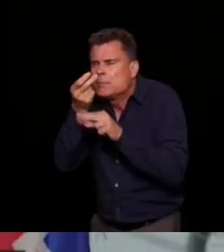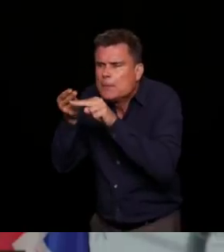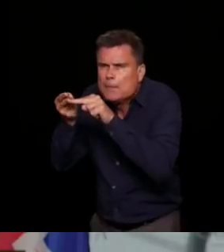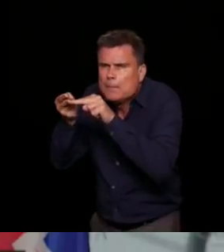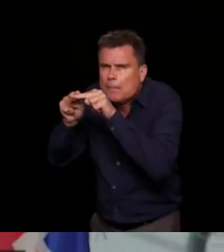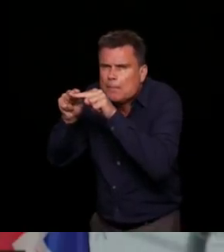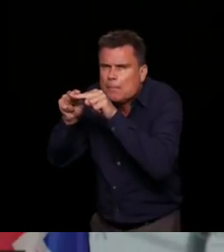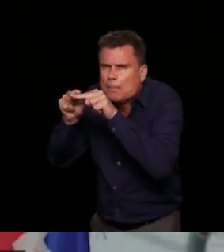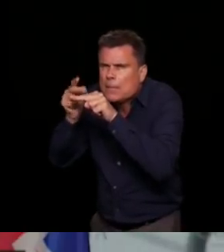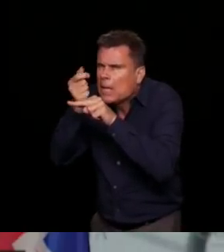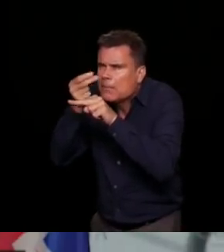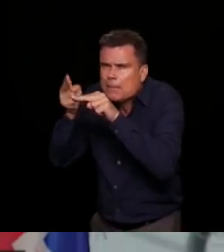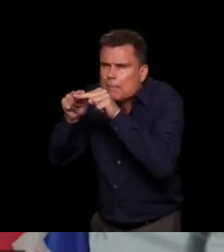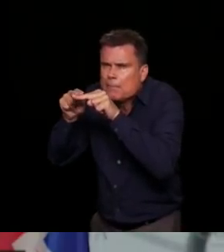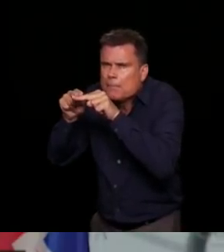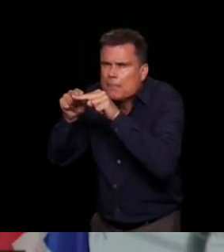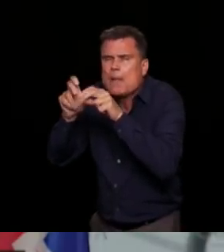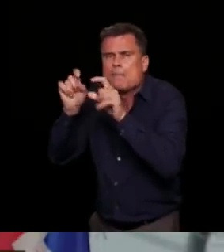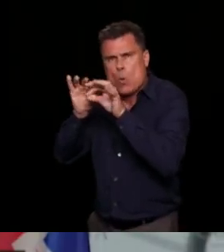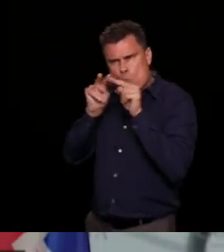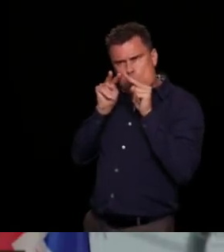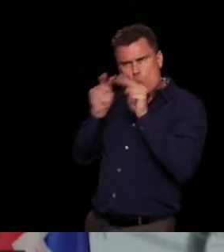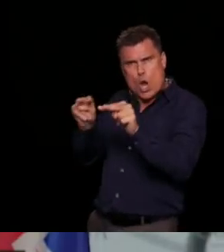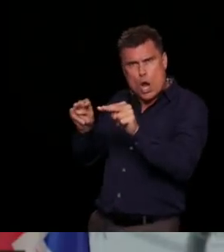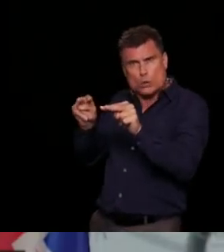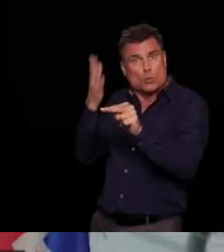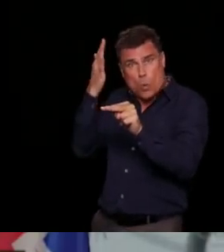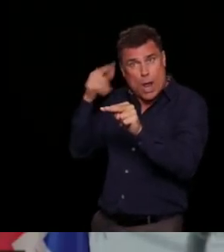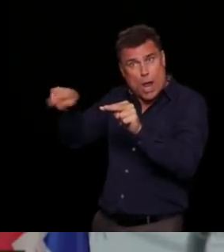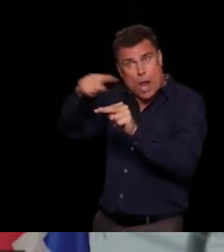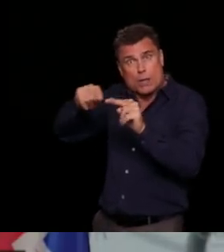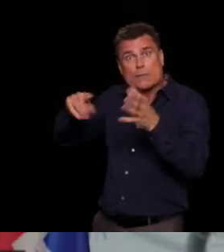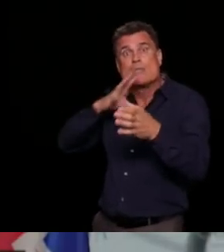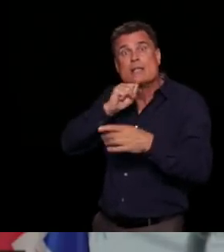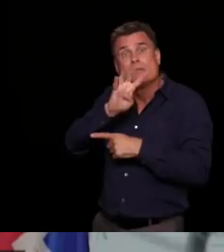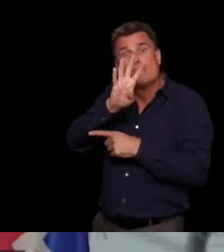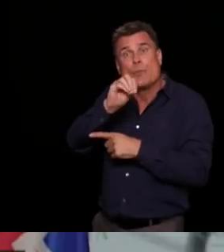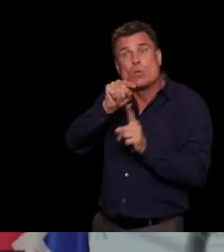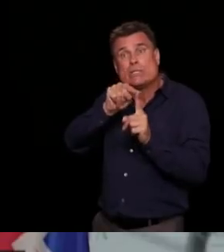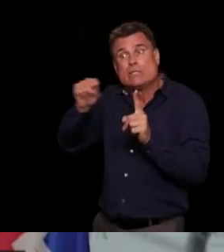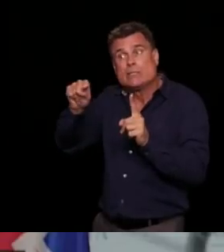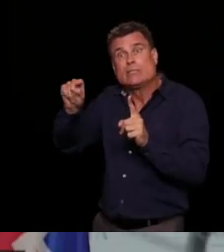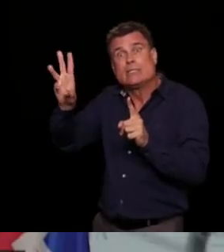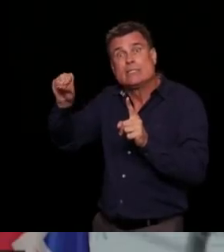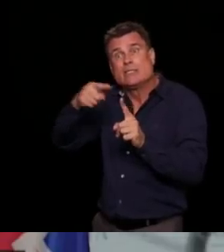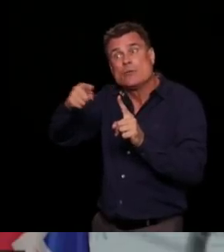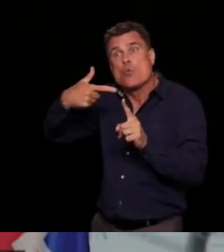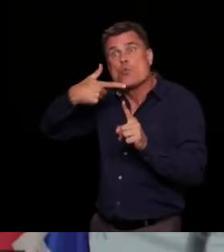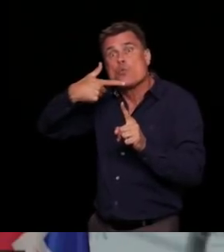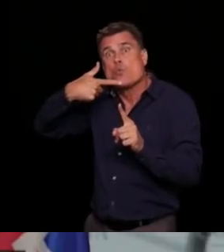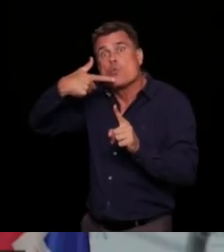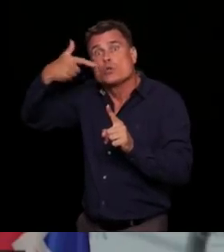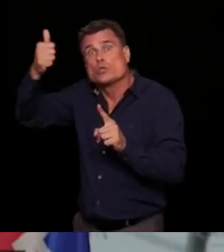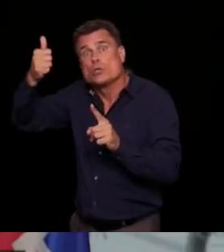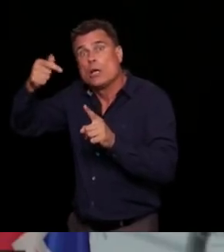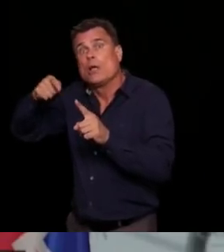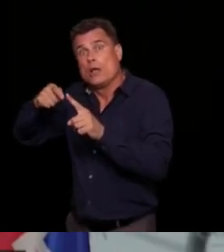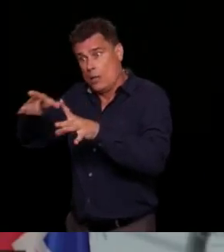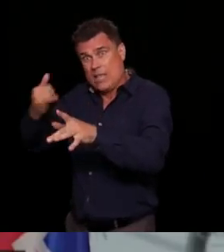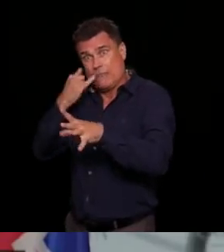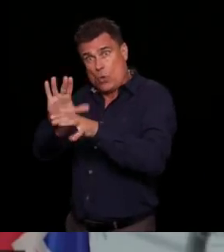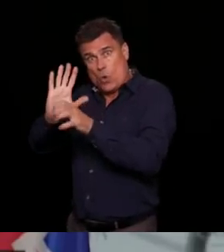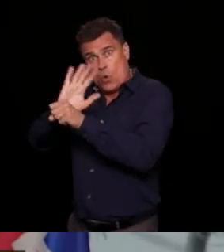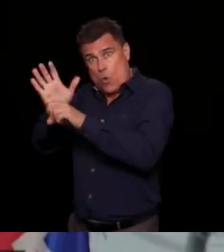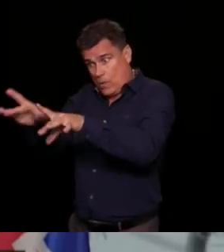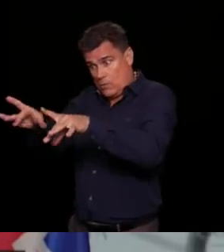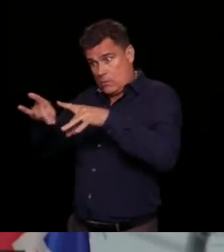monitor because the risk of severe illness goes up with age with COVID-19. So at this point, that increase is really quite small,